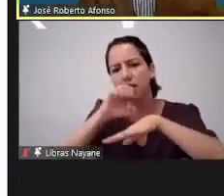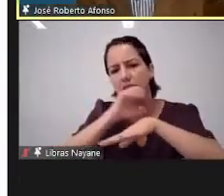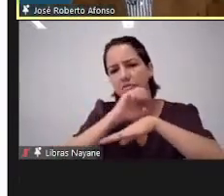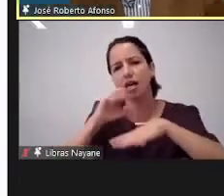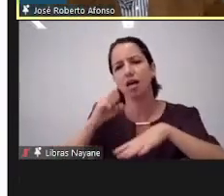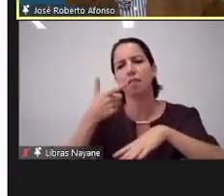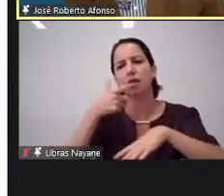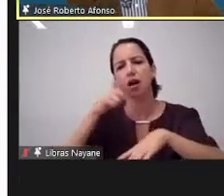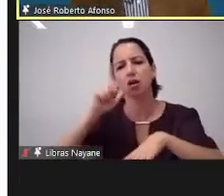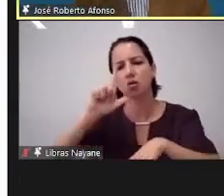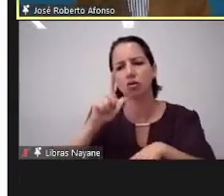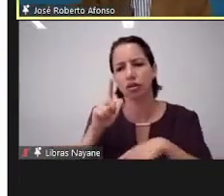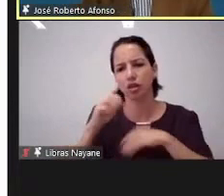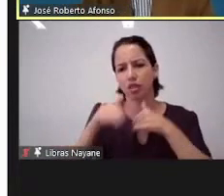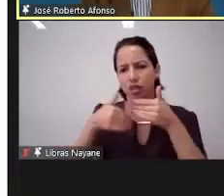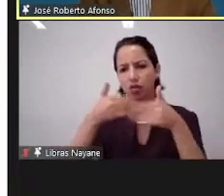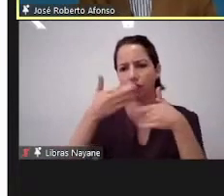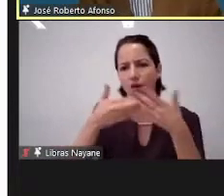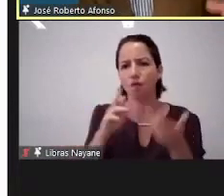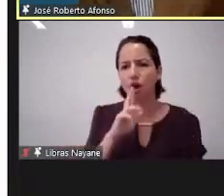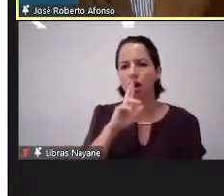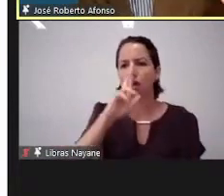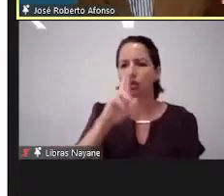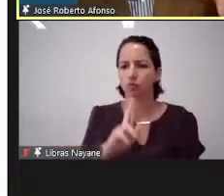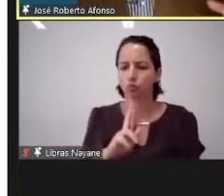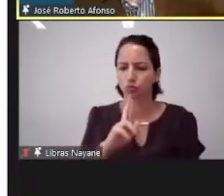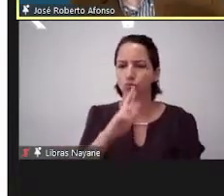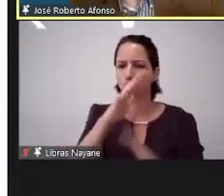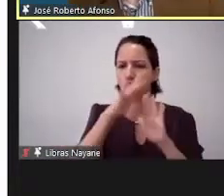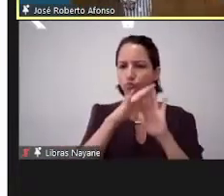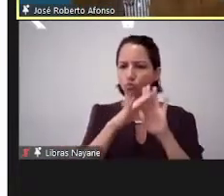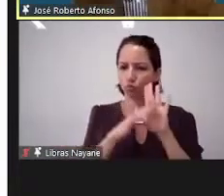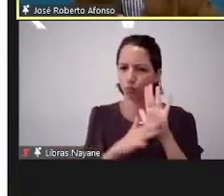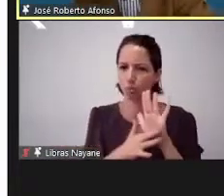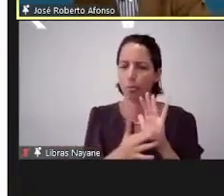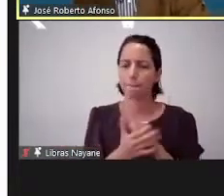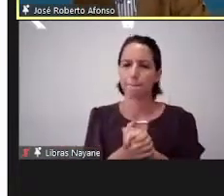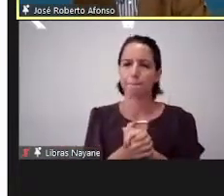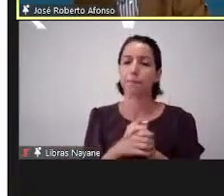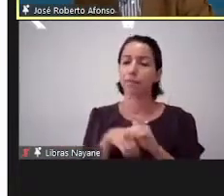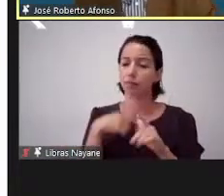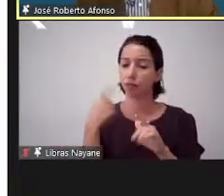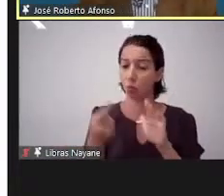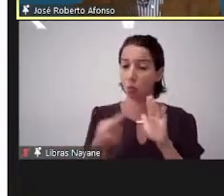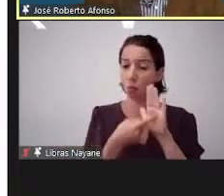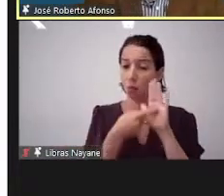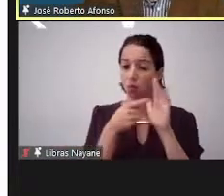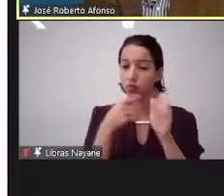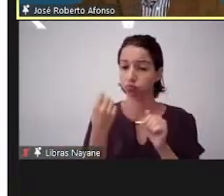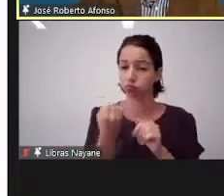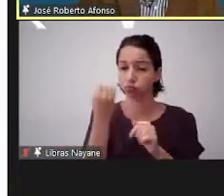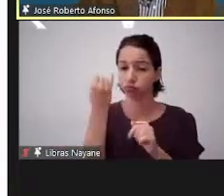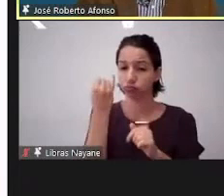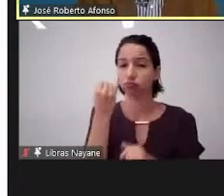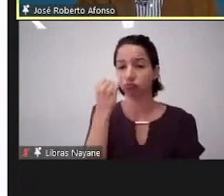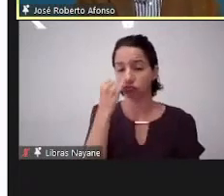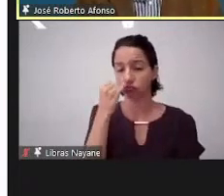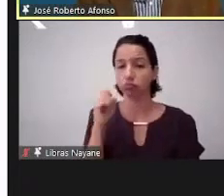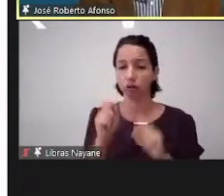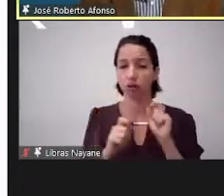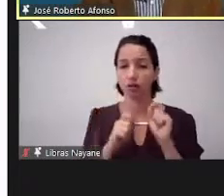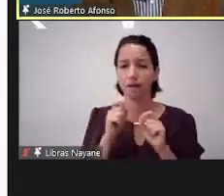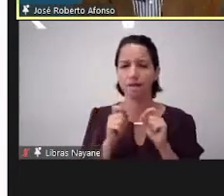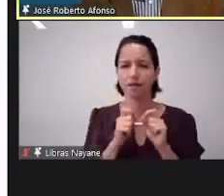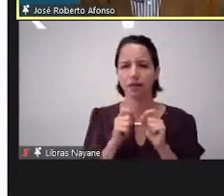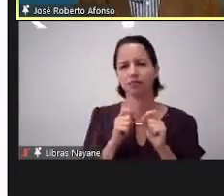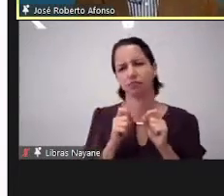it is necessary to learn, develop yourself, and answer to the needs of the new world. And all